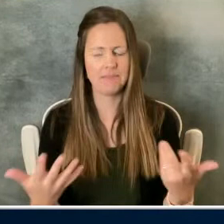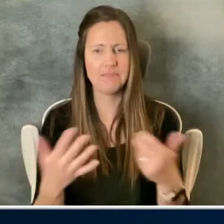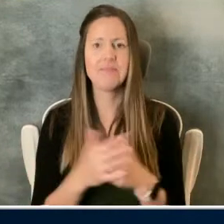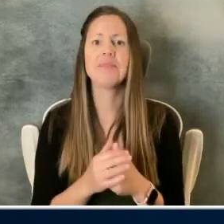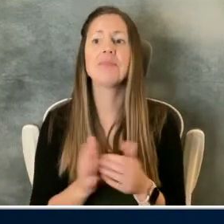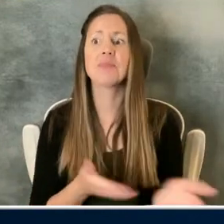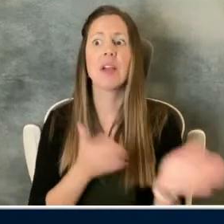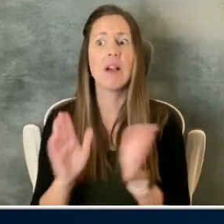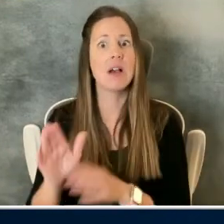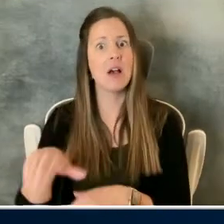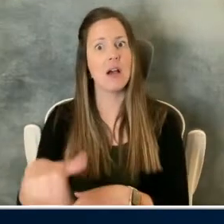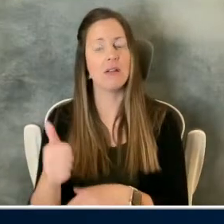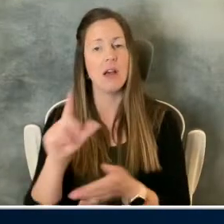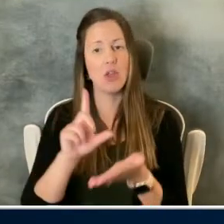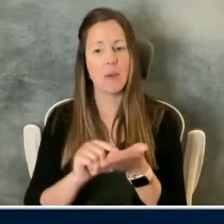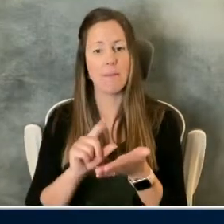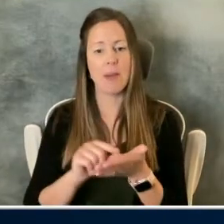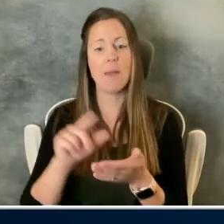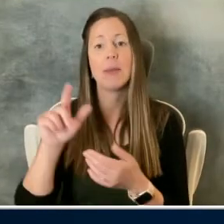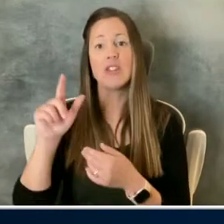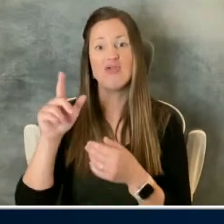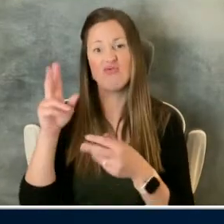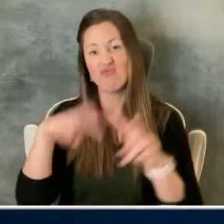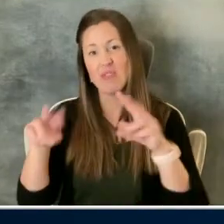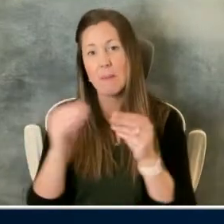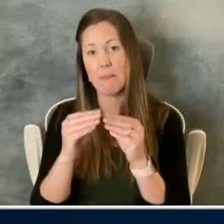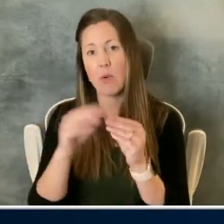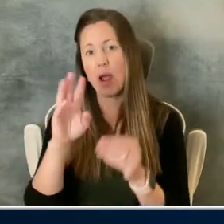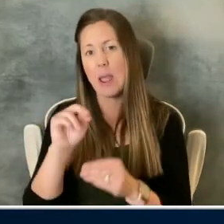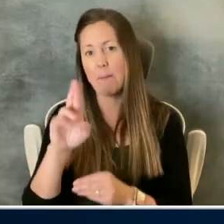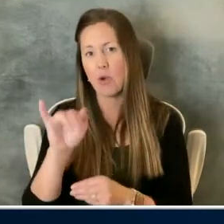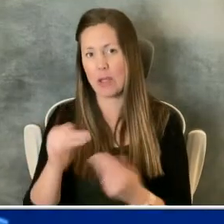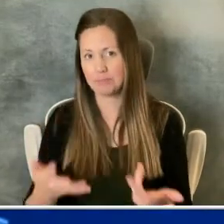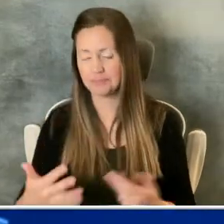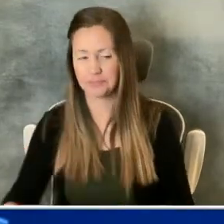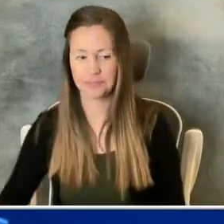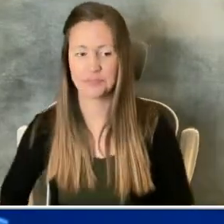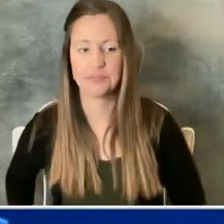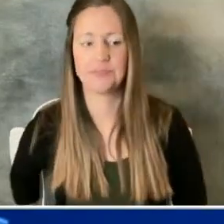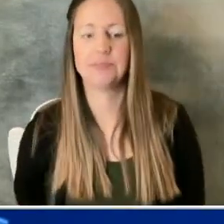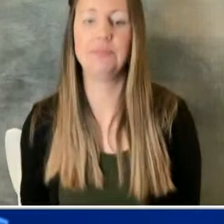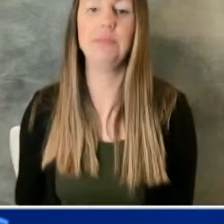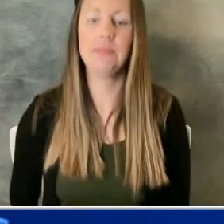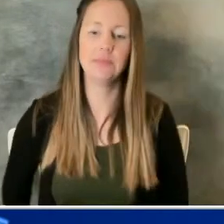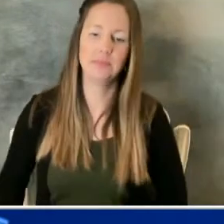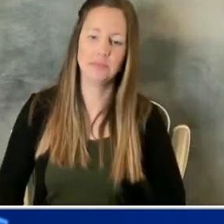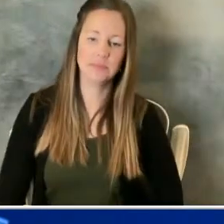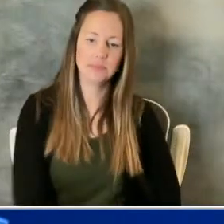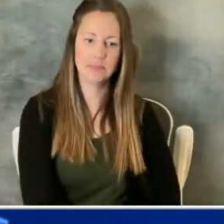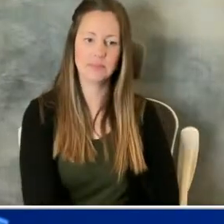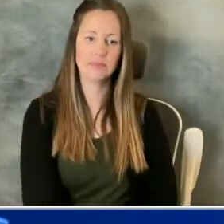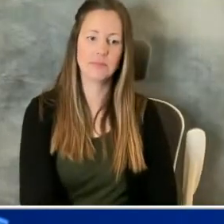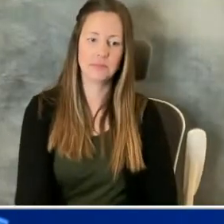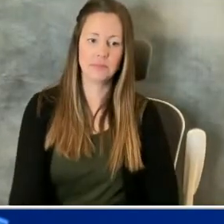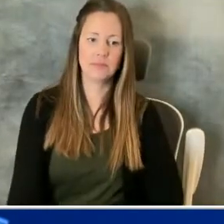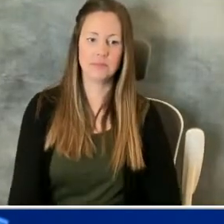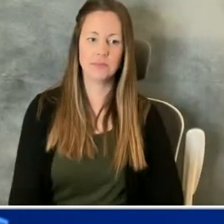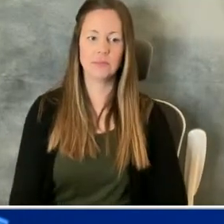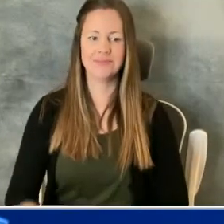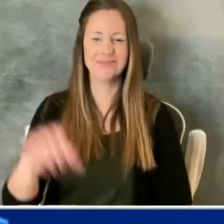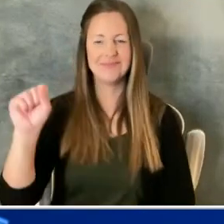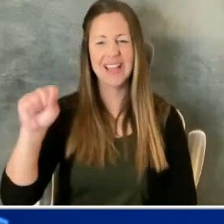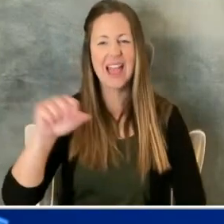in The Lancet looking at MRIs. Talk to us about those. You know, we are still trying to, number one, define long COVID. What is it? Because a lot of it is